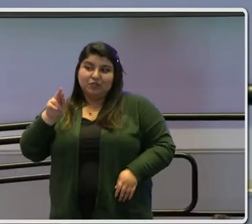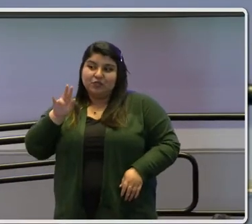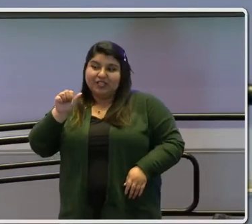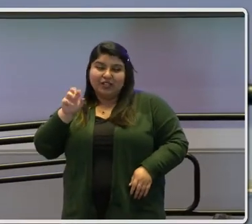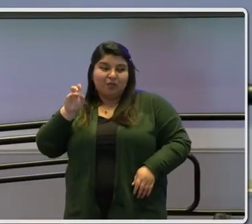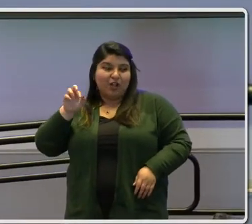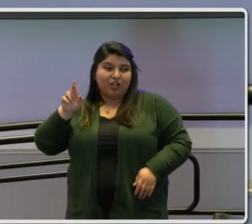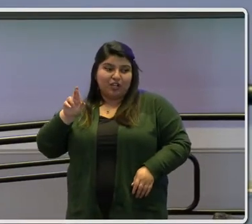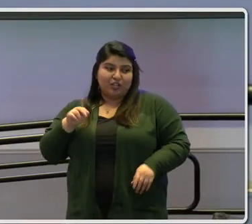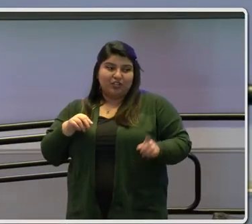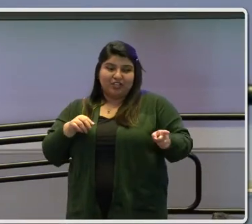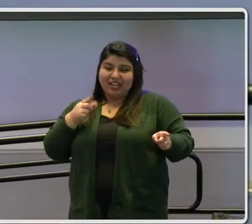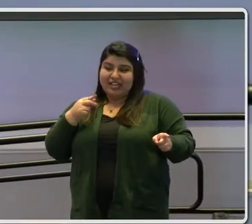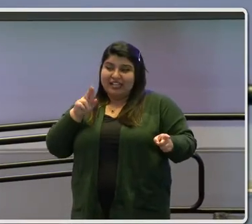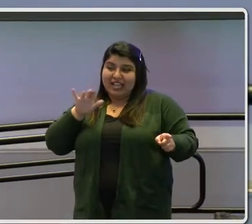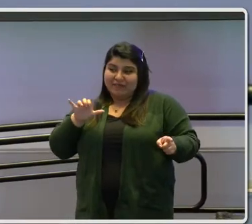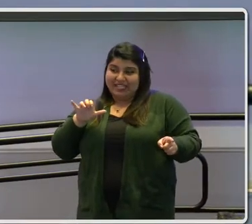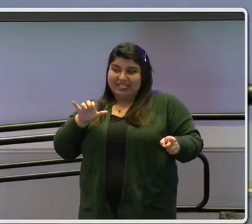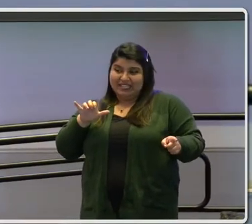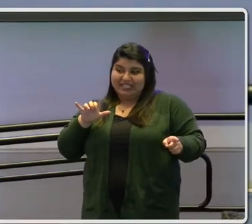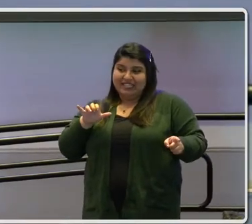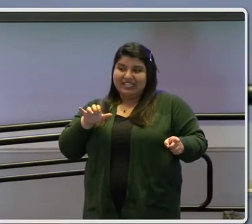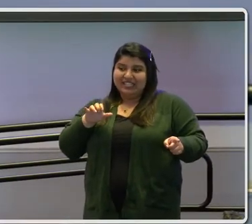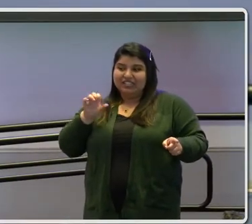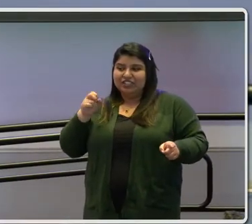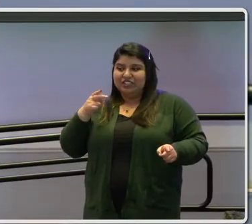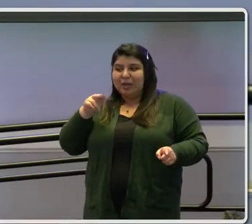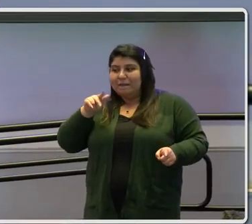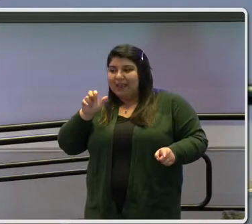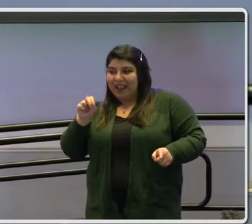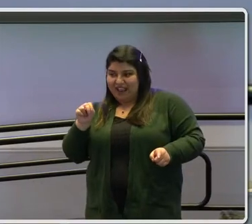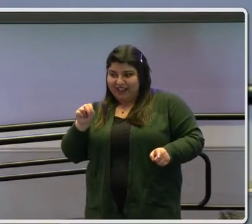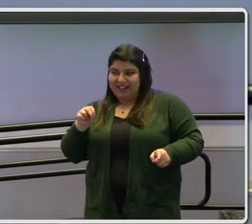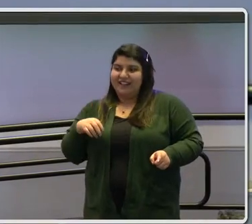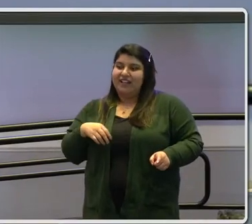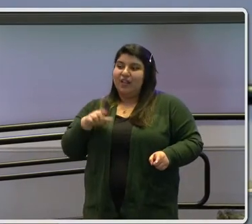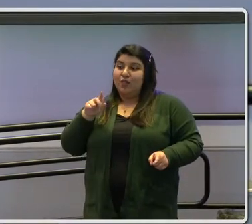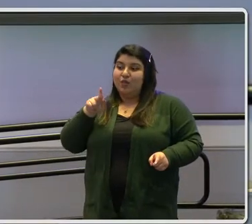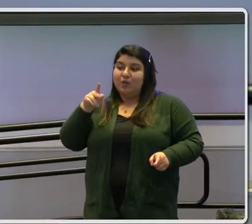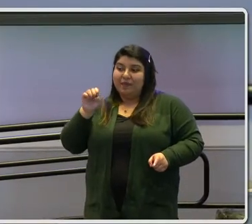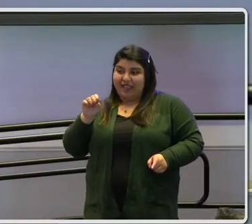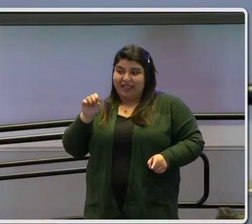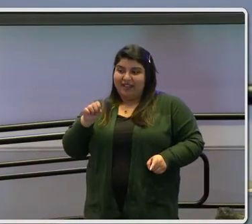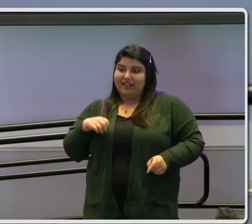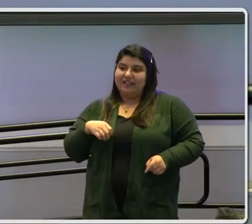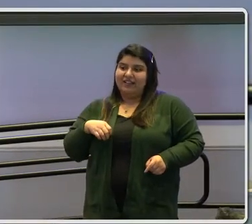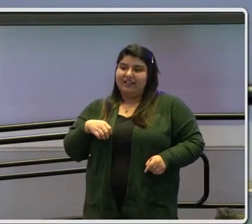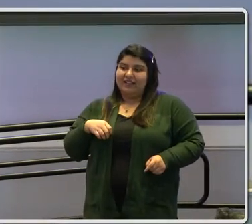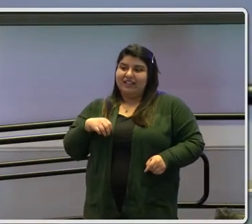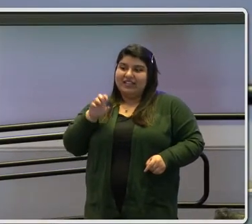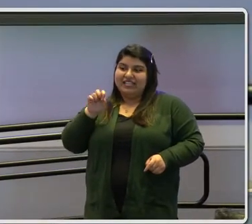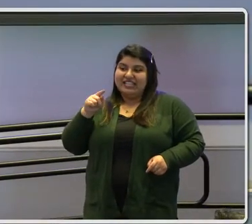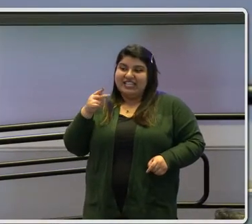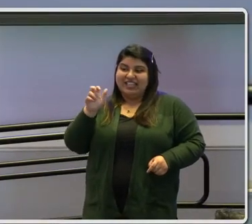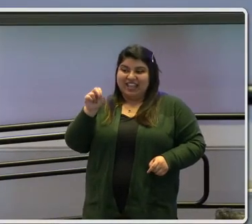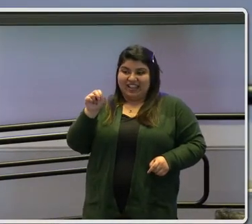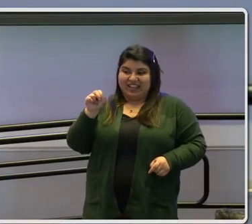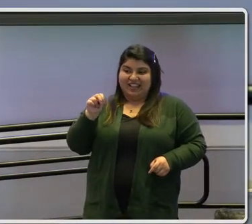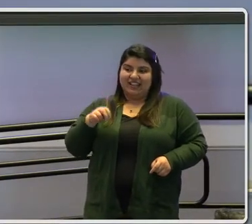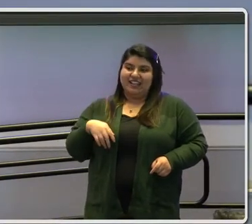Walker, Gabby Quiroz, Xiaopan Shui, Lupe Acosta, Ethan